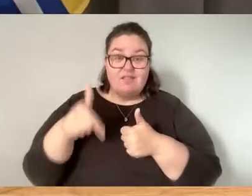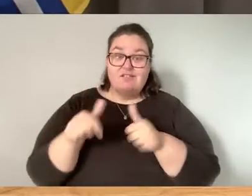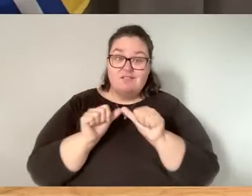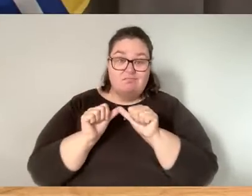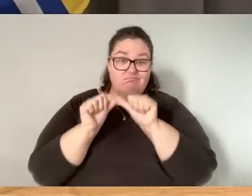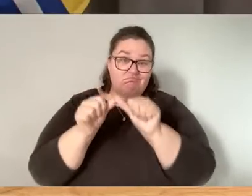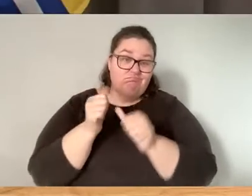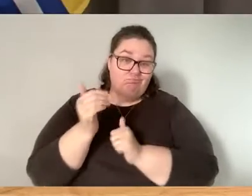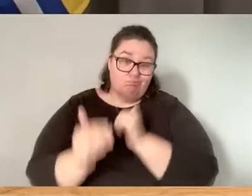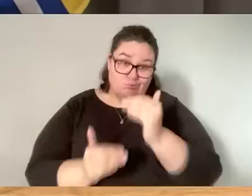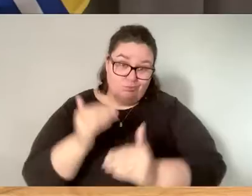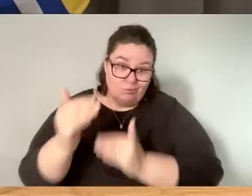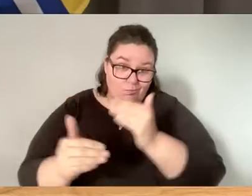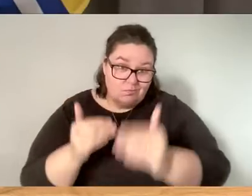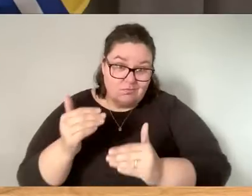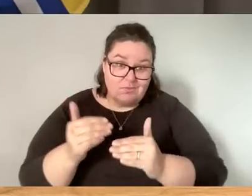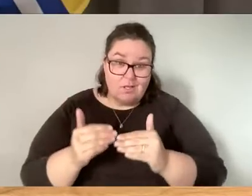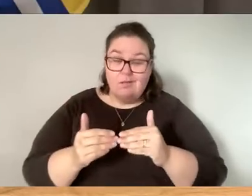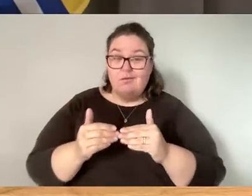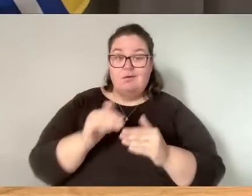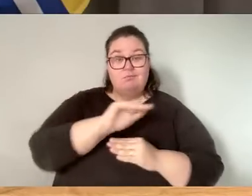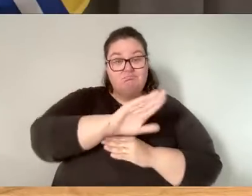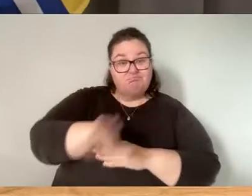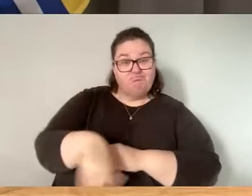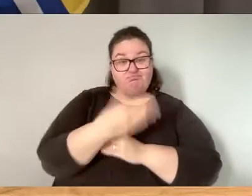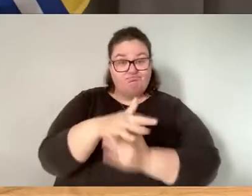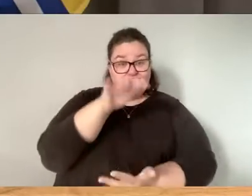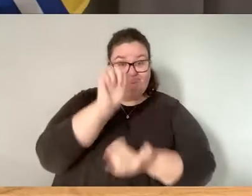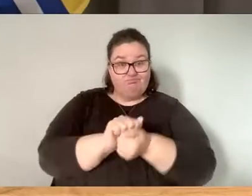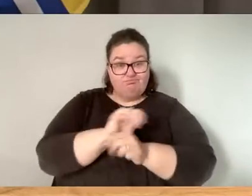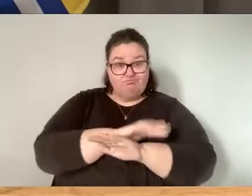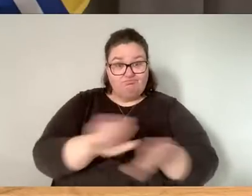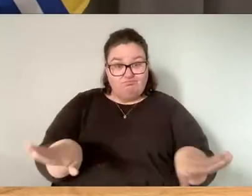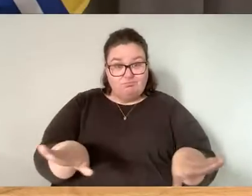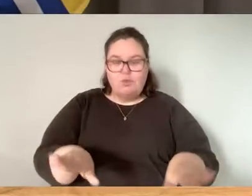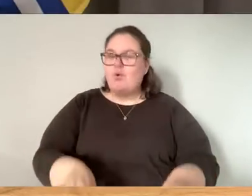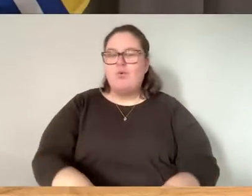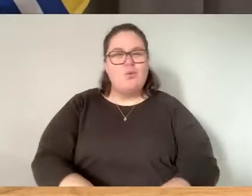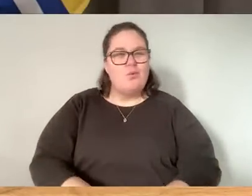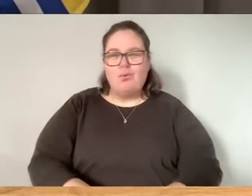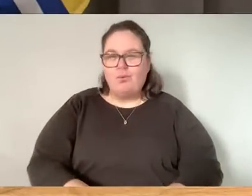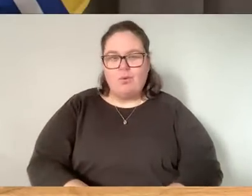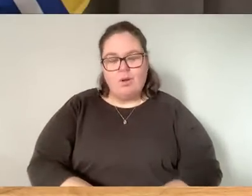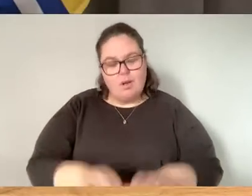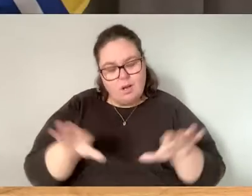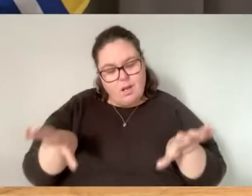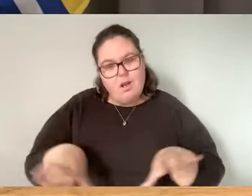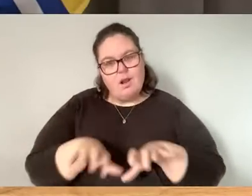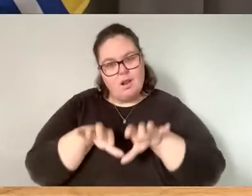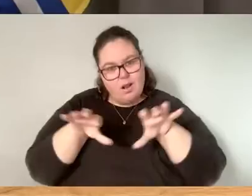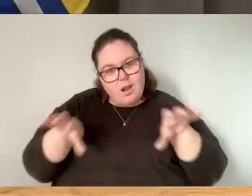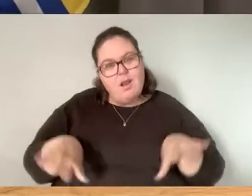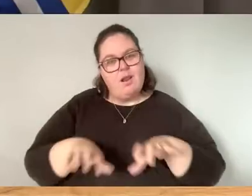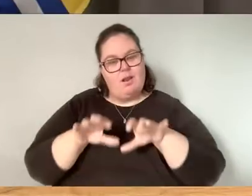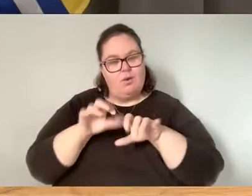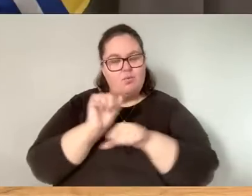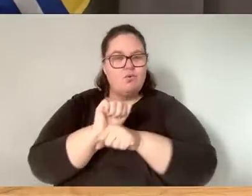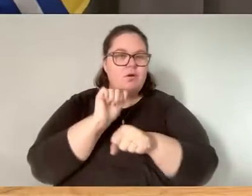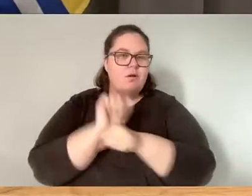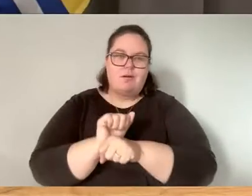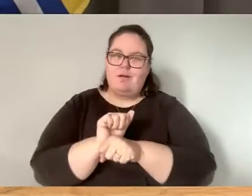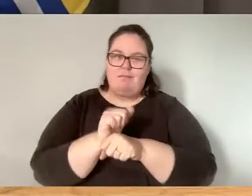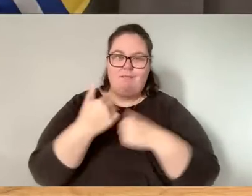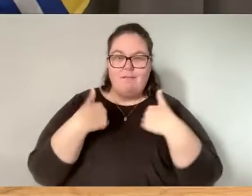not something that can happen overnight. There's much work to be done, but we want to ensure that we move towards a better